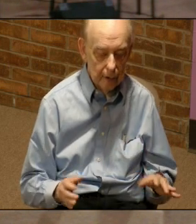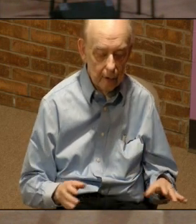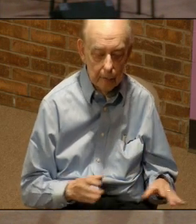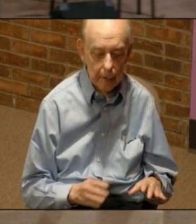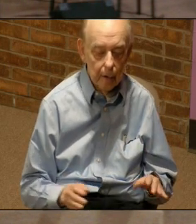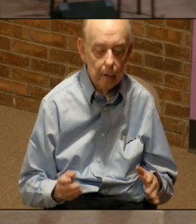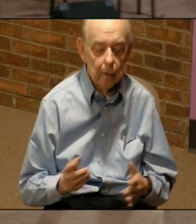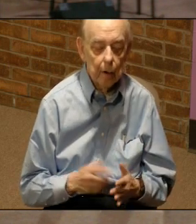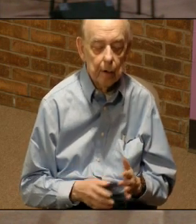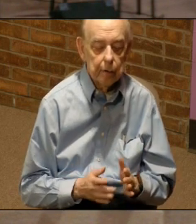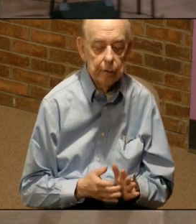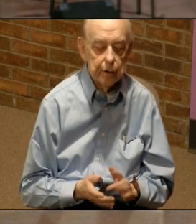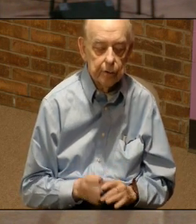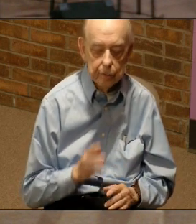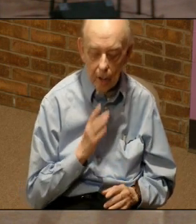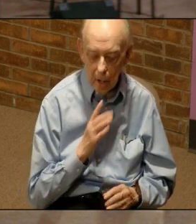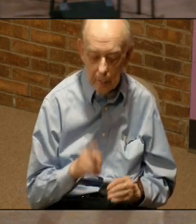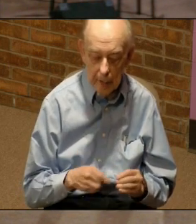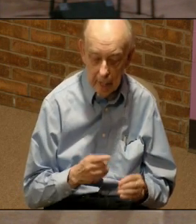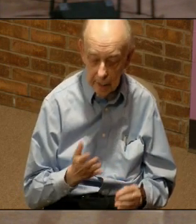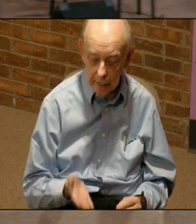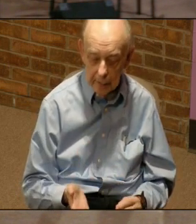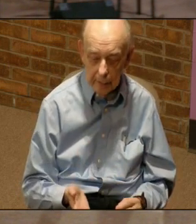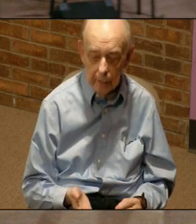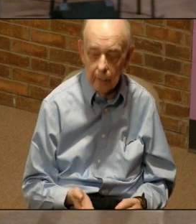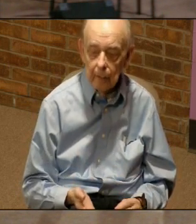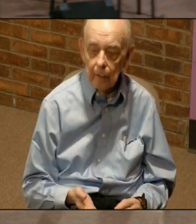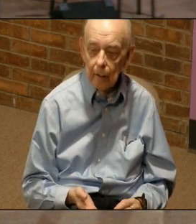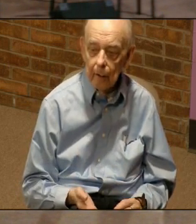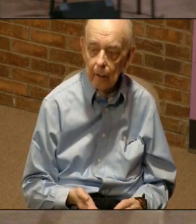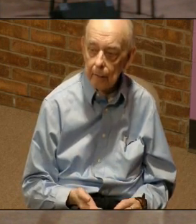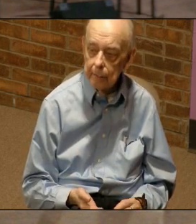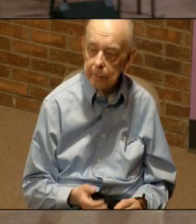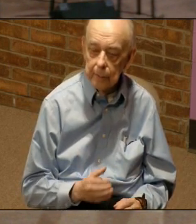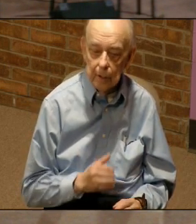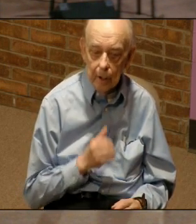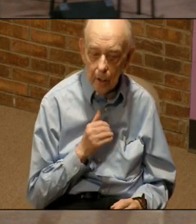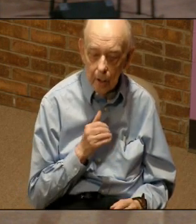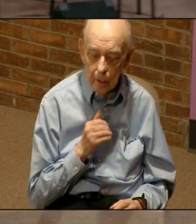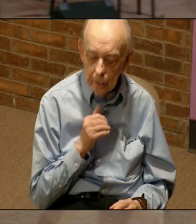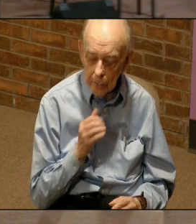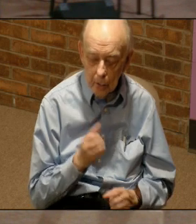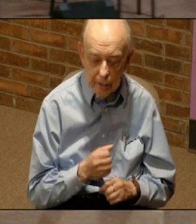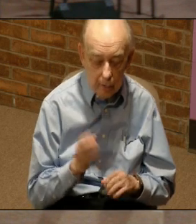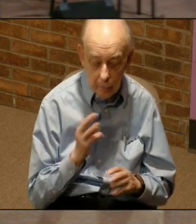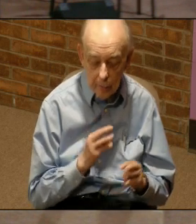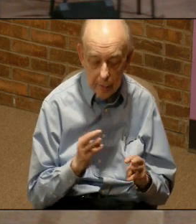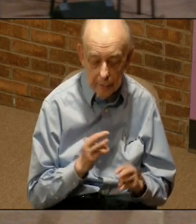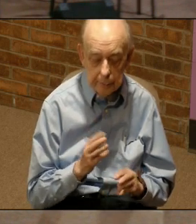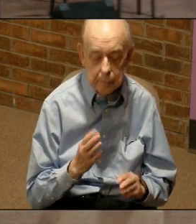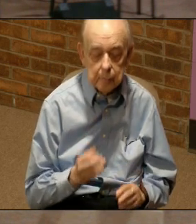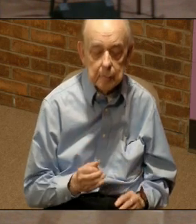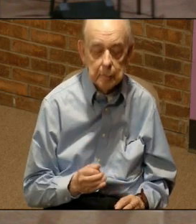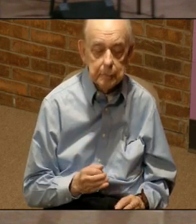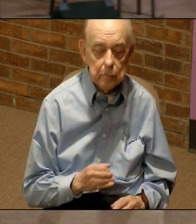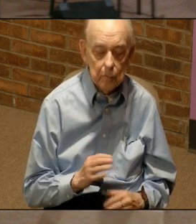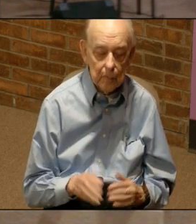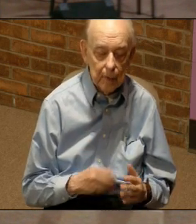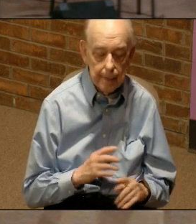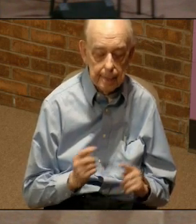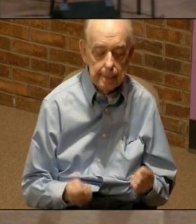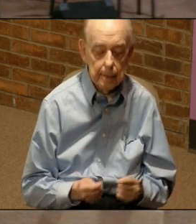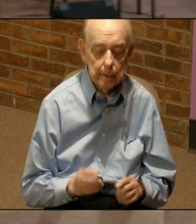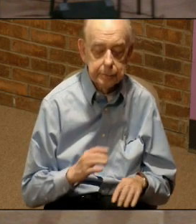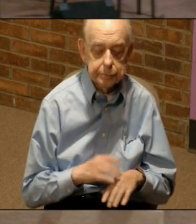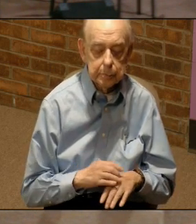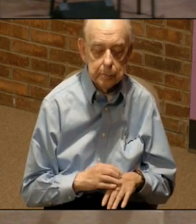he's talking about here. Okay, so don't get worried. Because it says, "And all the tribes of the